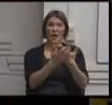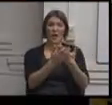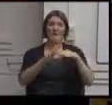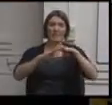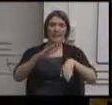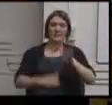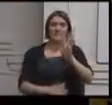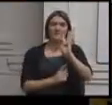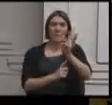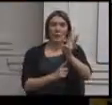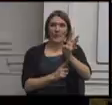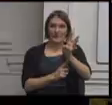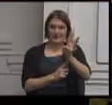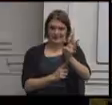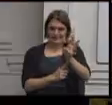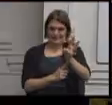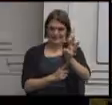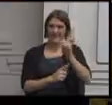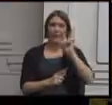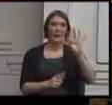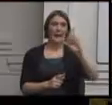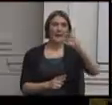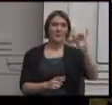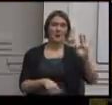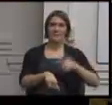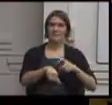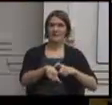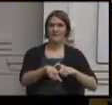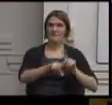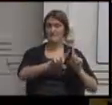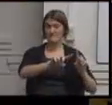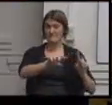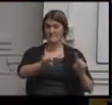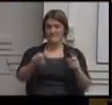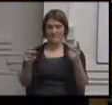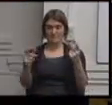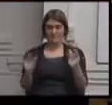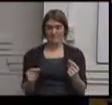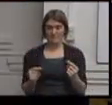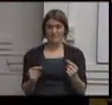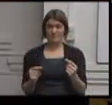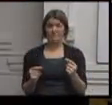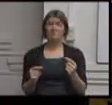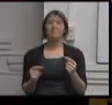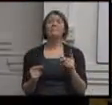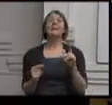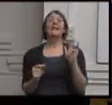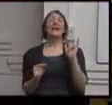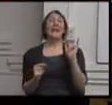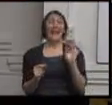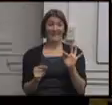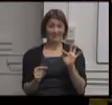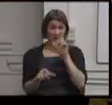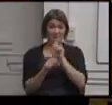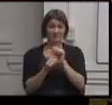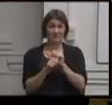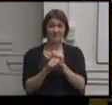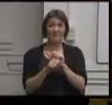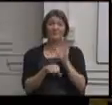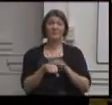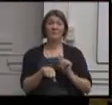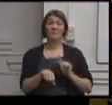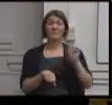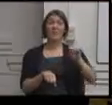minutes to 90% of the incidents, and 6 minutes for a first alarm assignment. And a first